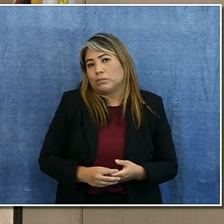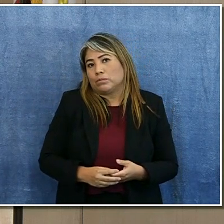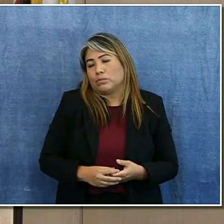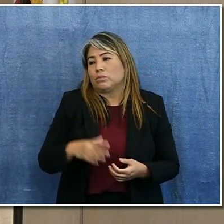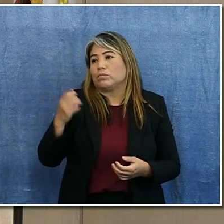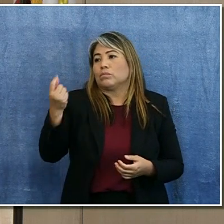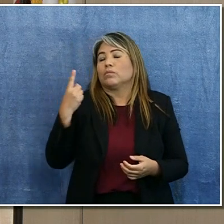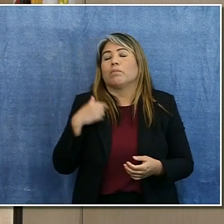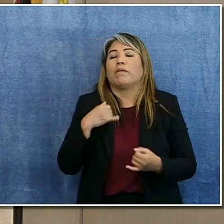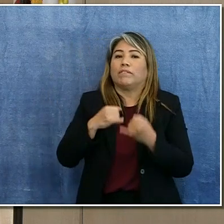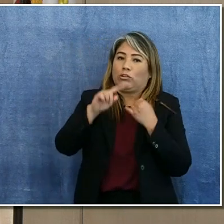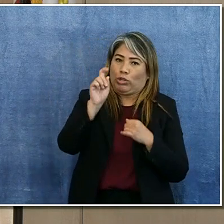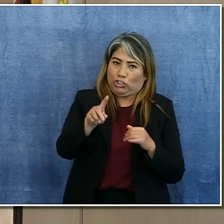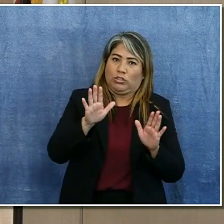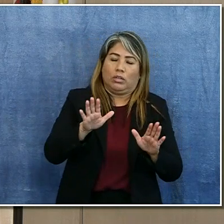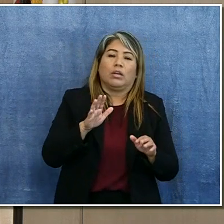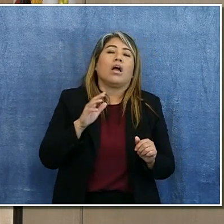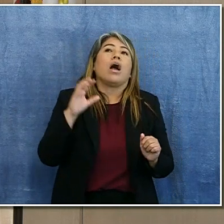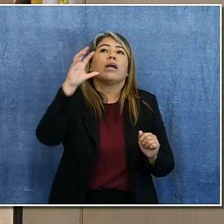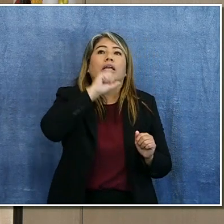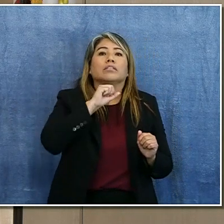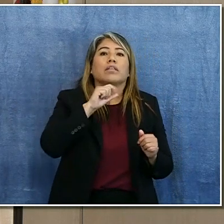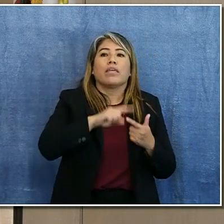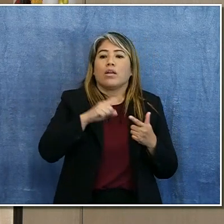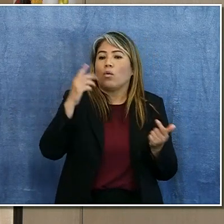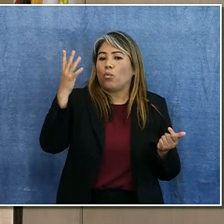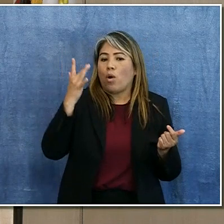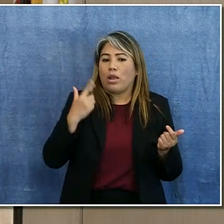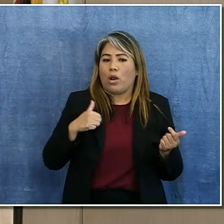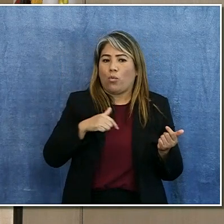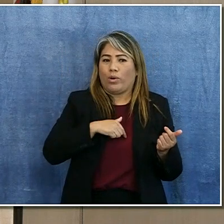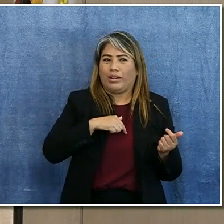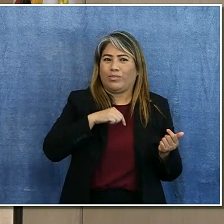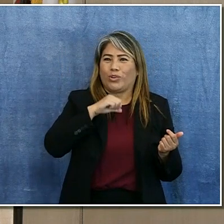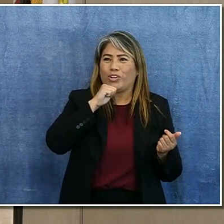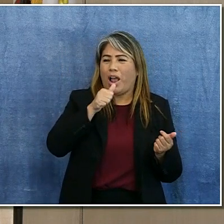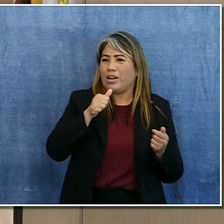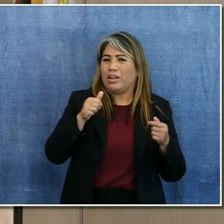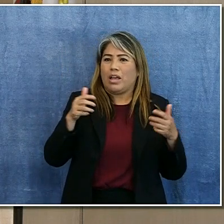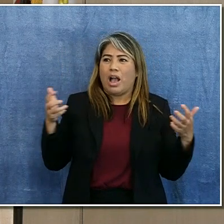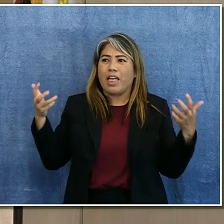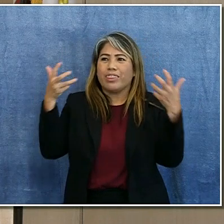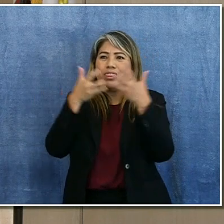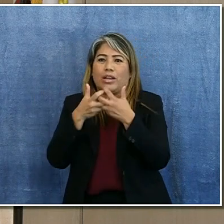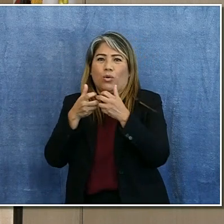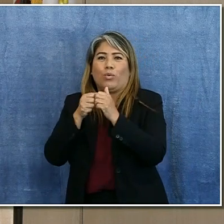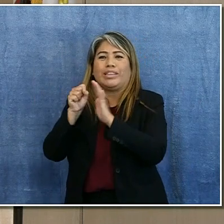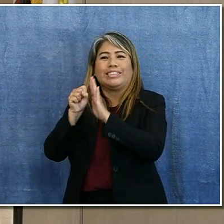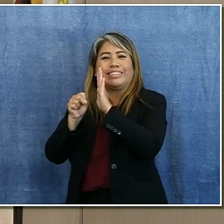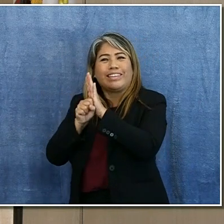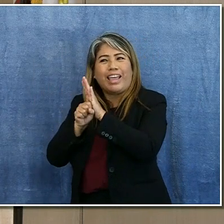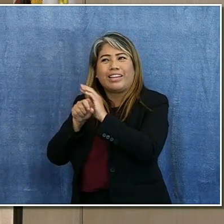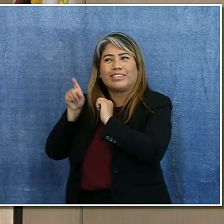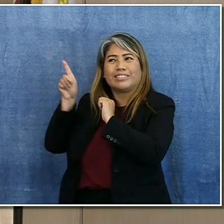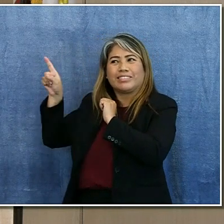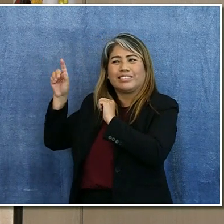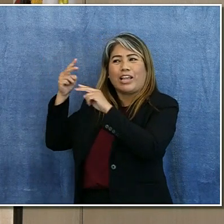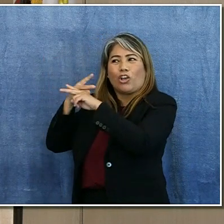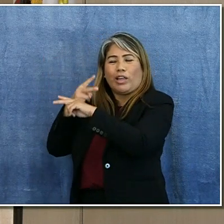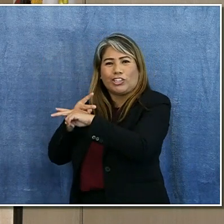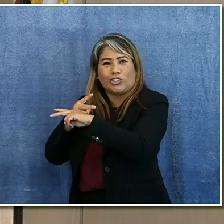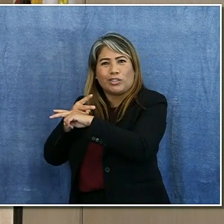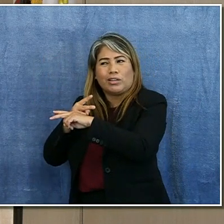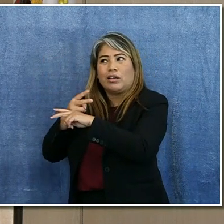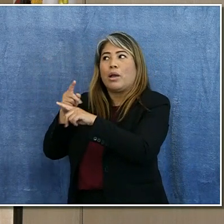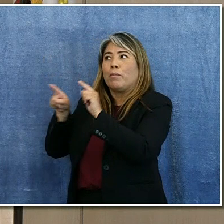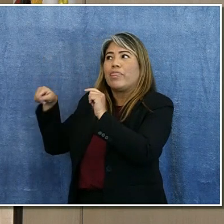I guess then my final question is just going to be then why are we not aligning with the state's calculation if the state is